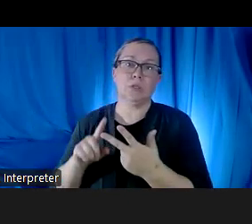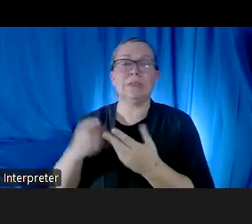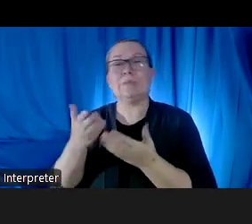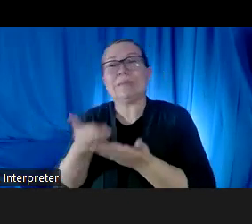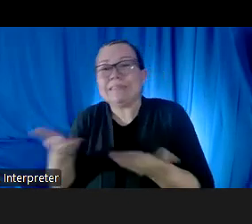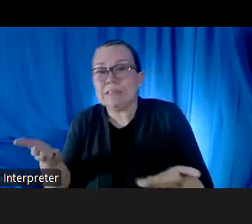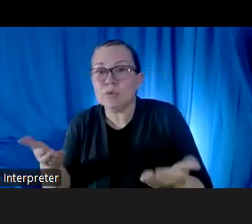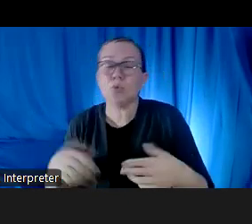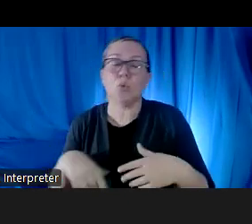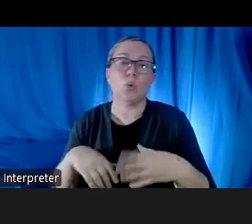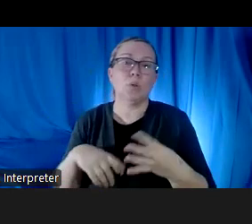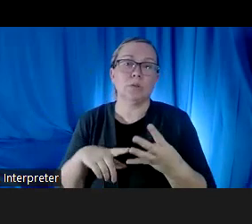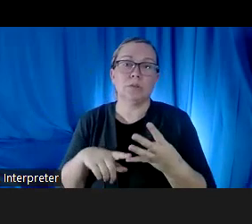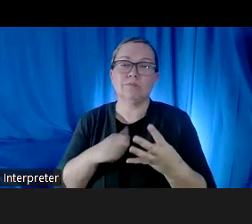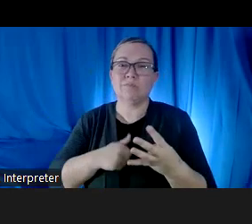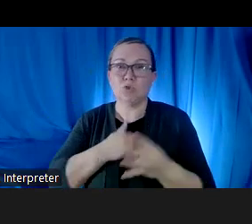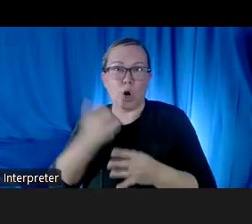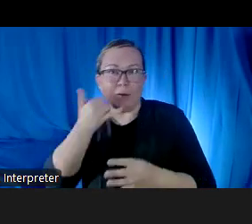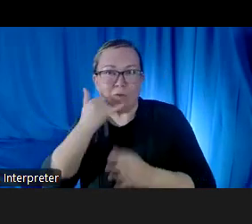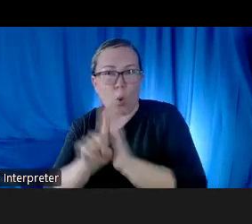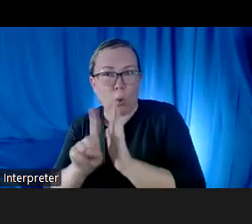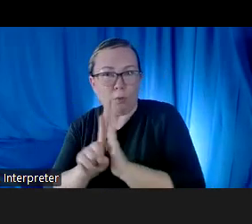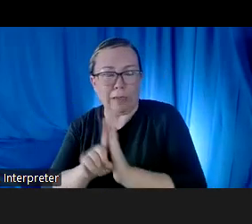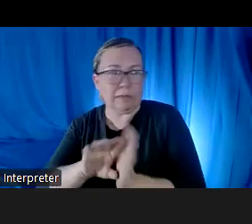material, sorry about that,